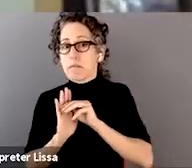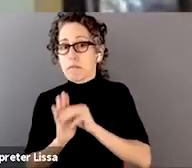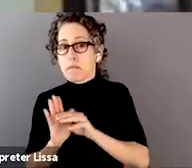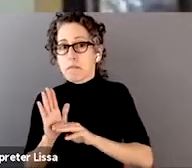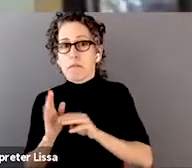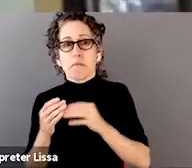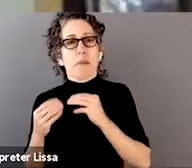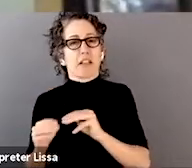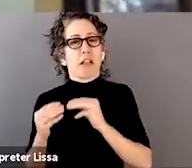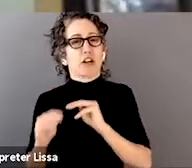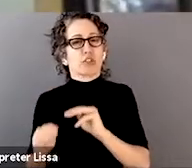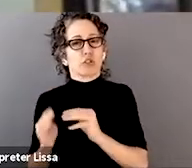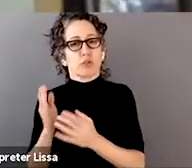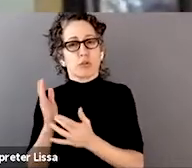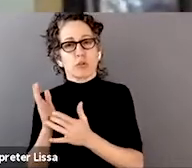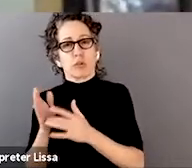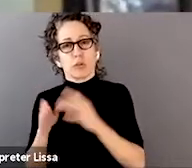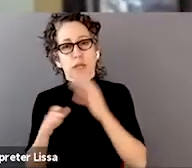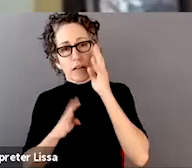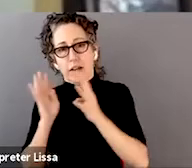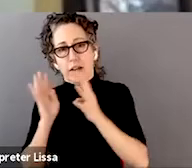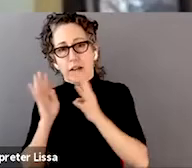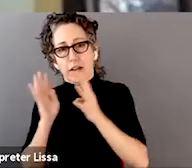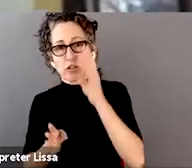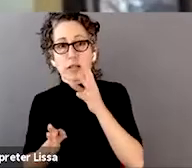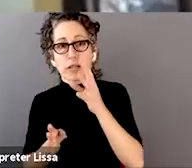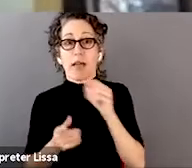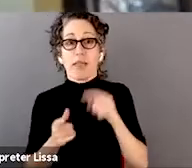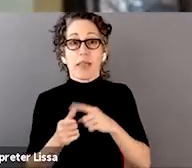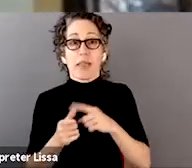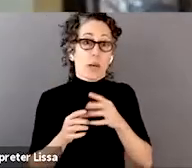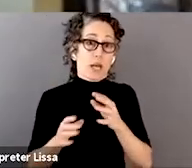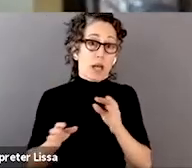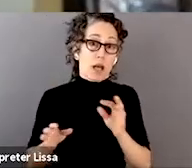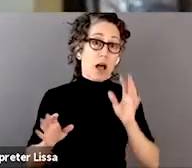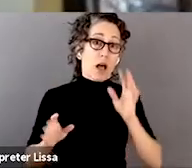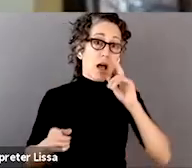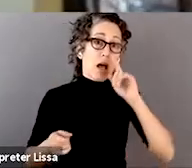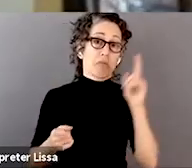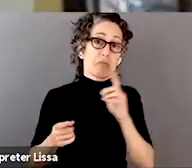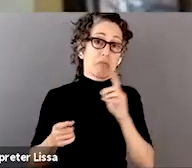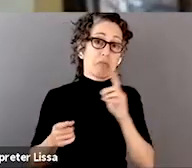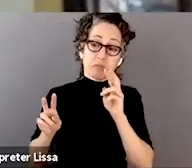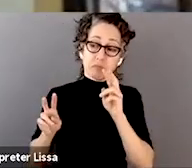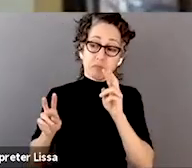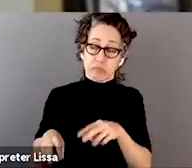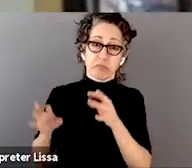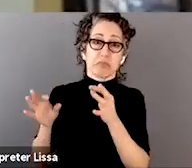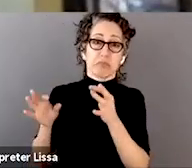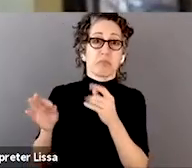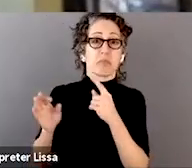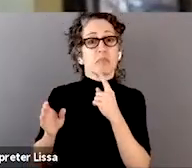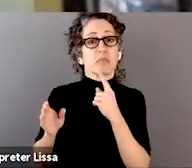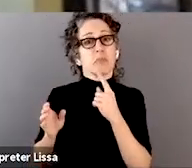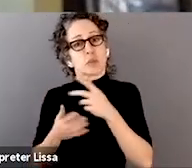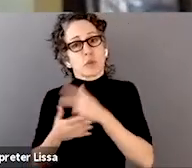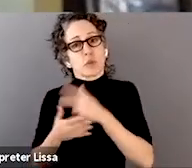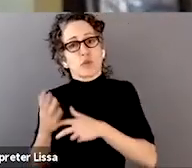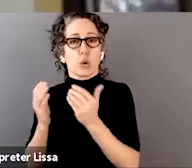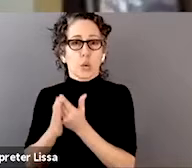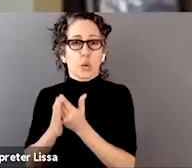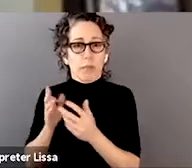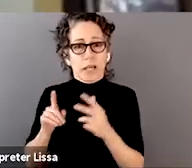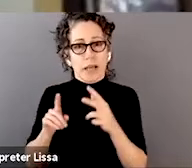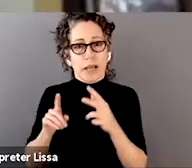we tend to devalue projects that make contributions that are socio-technical, that involve new applications, or even really sort